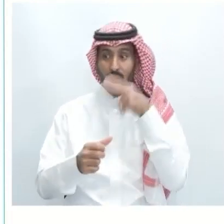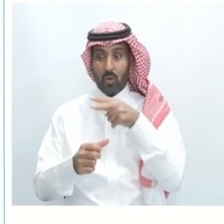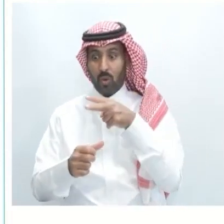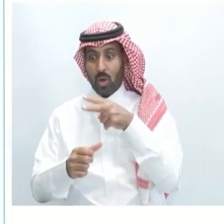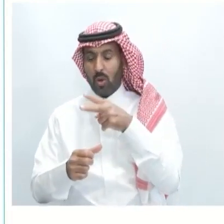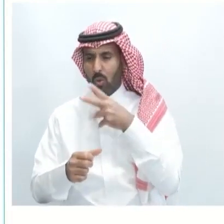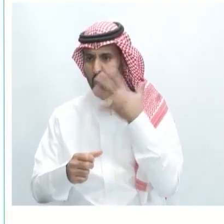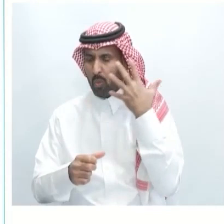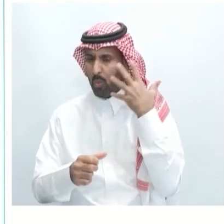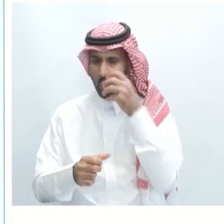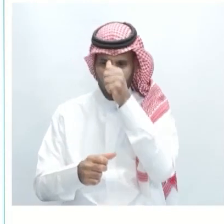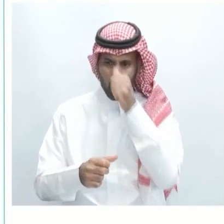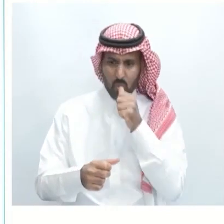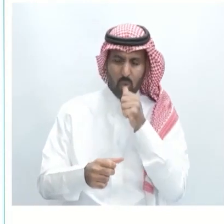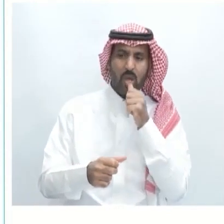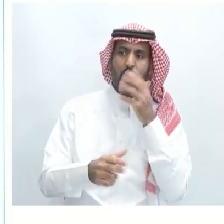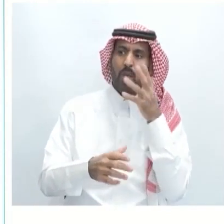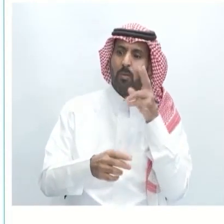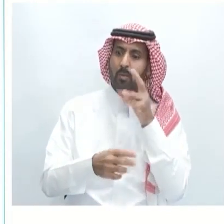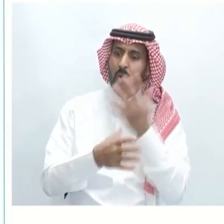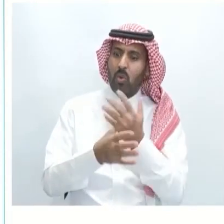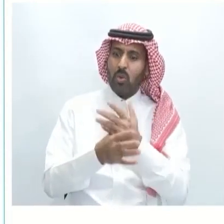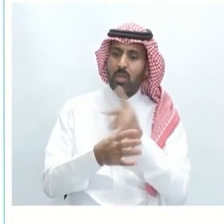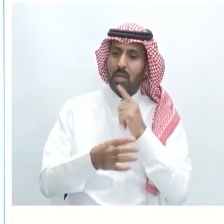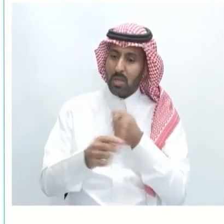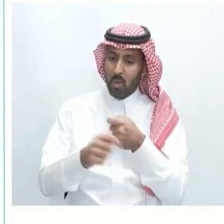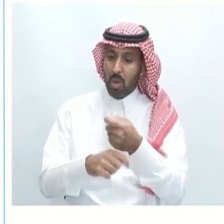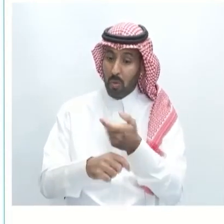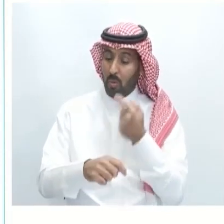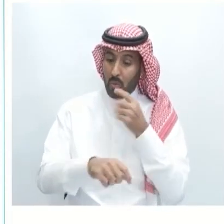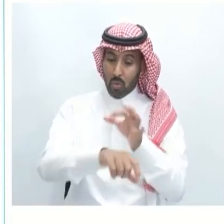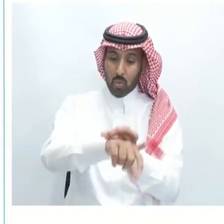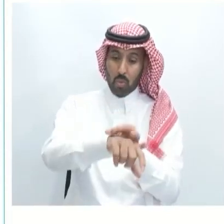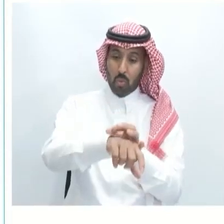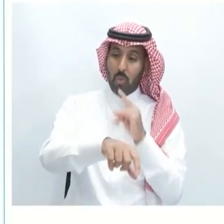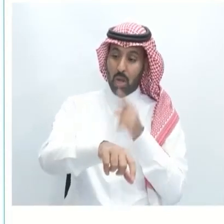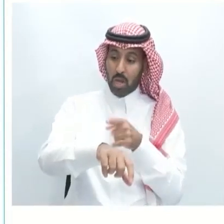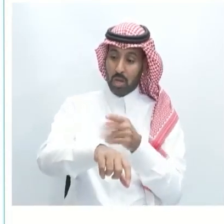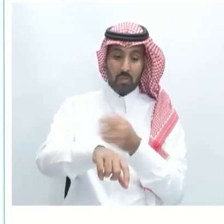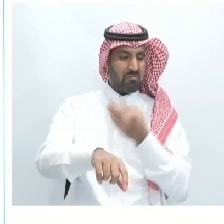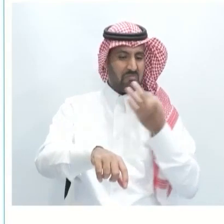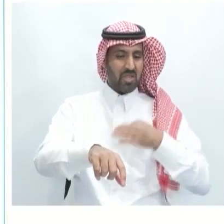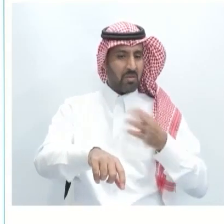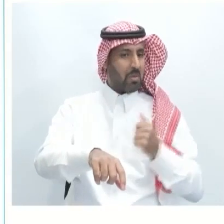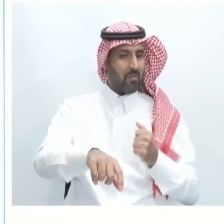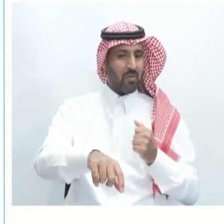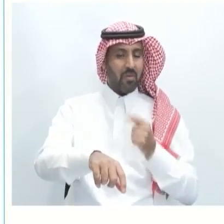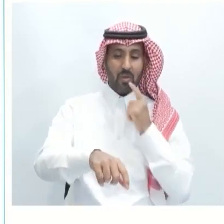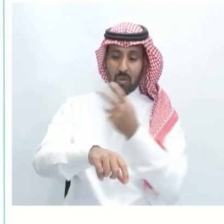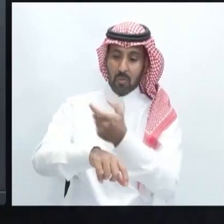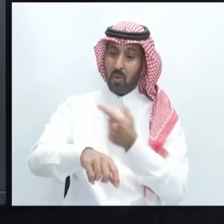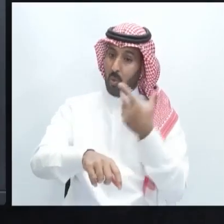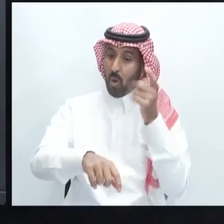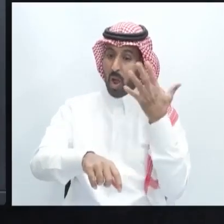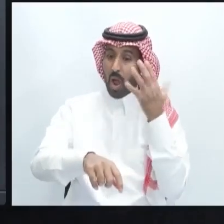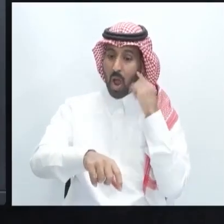because, as he explained, he had just bought a new clock and thought that it was now useless. So people who bought